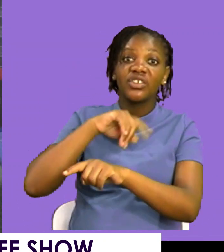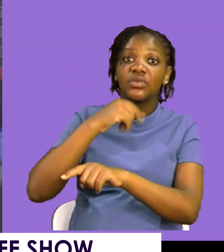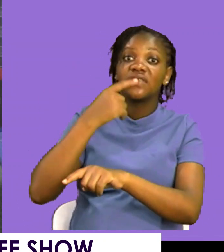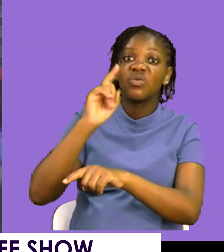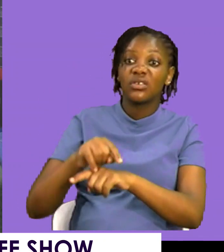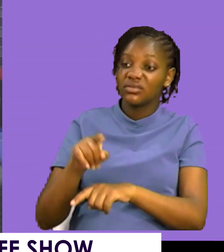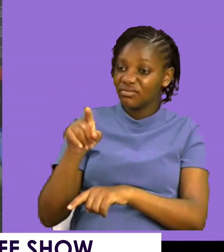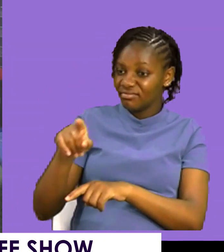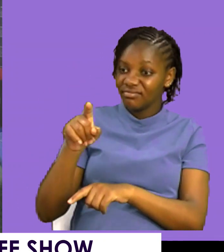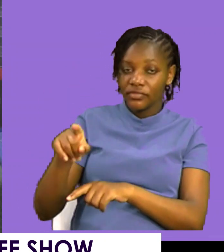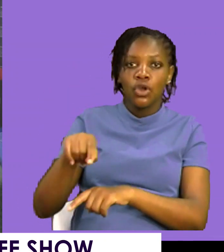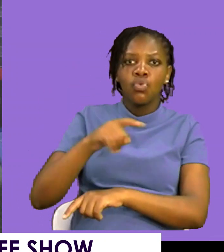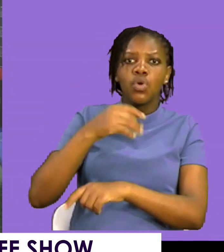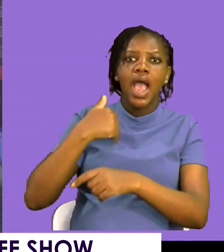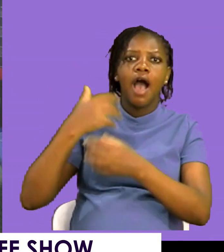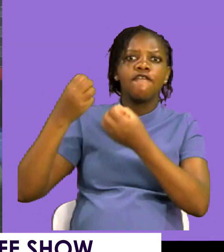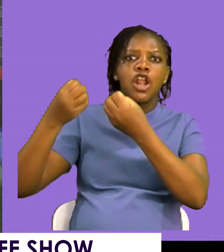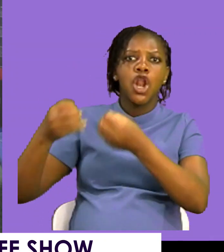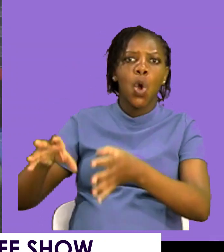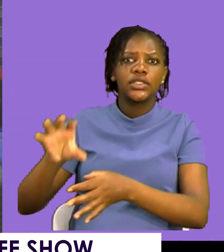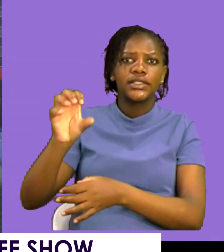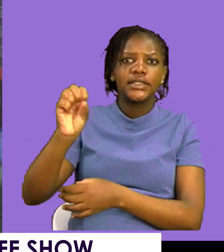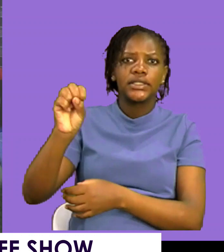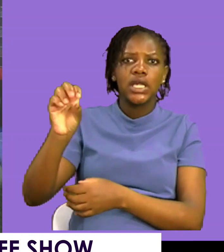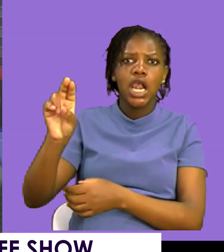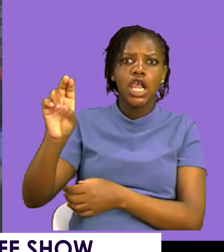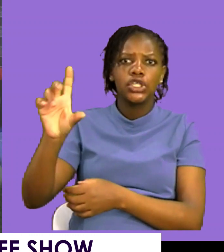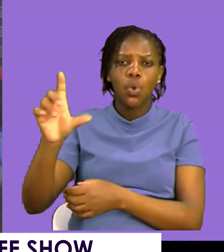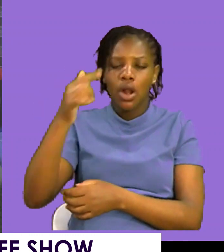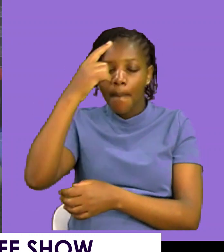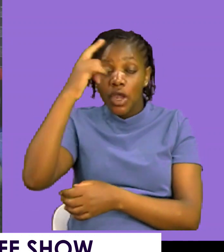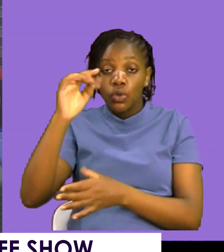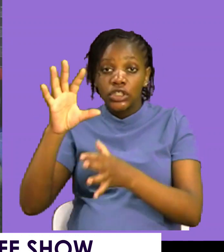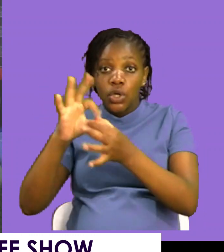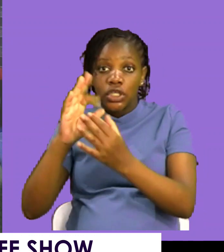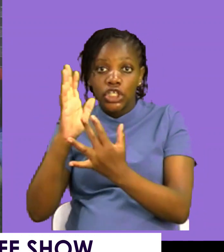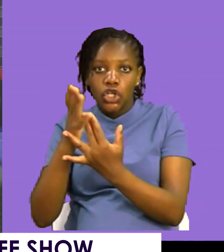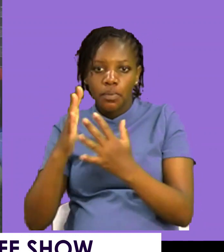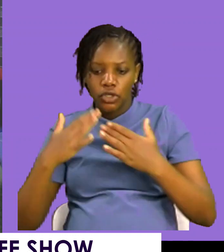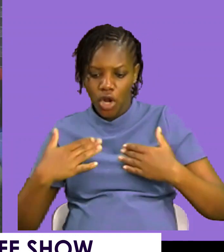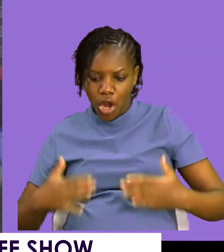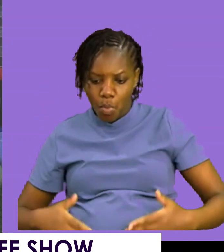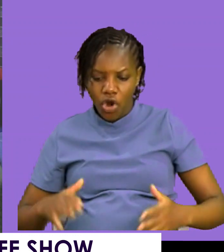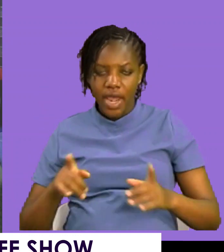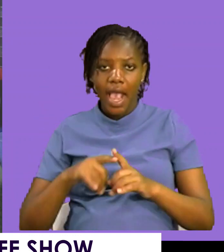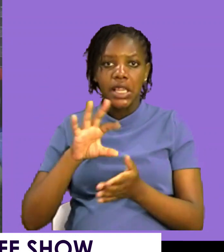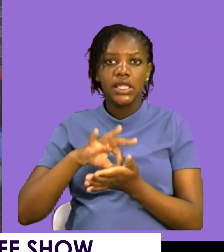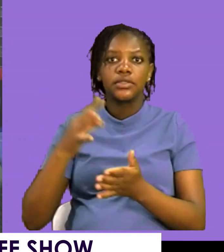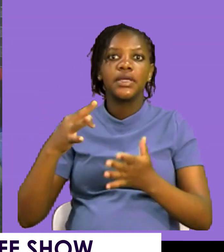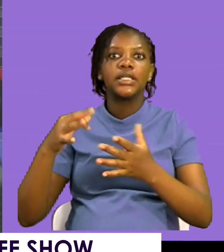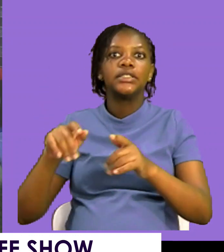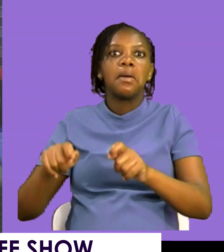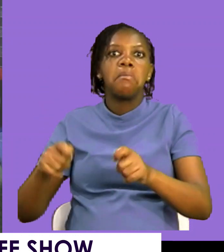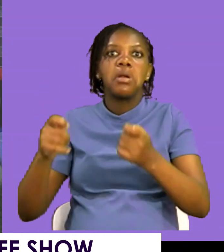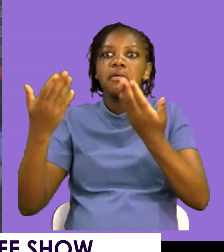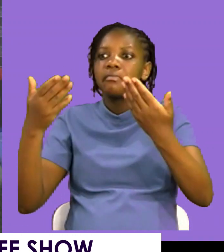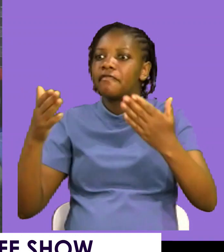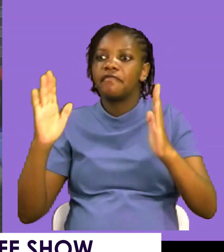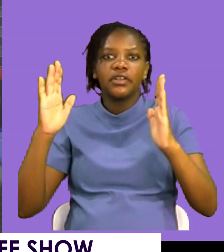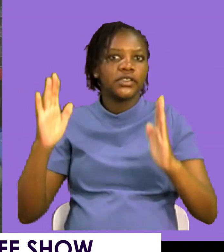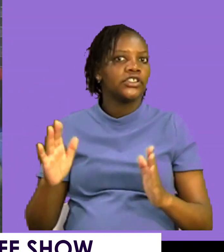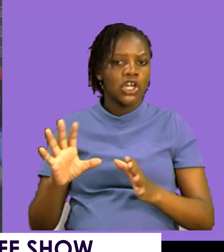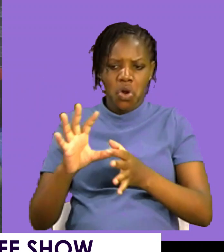a soul, because that connection between the body and the spirit is broken. That is the thing that is broken.